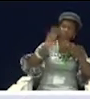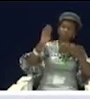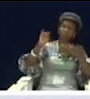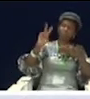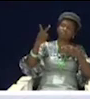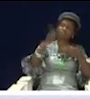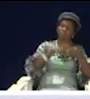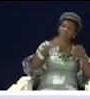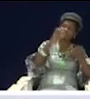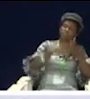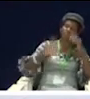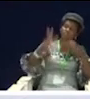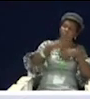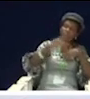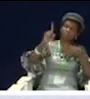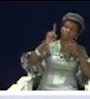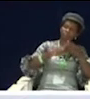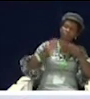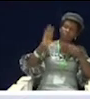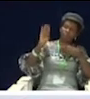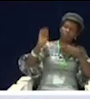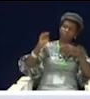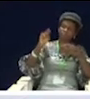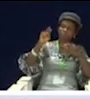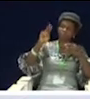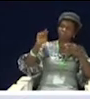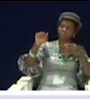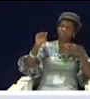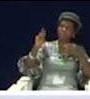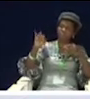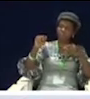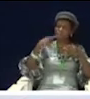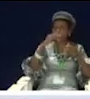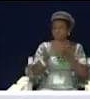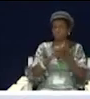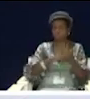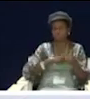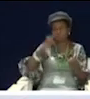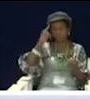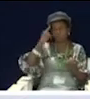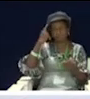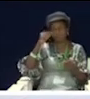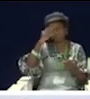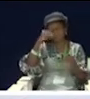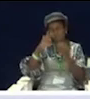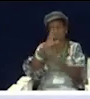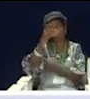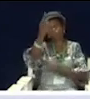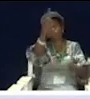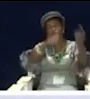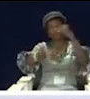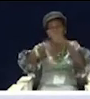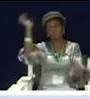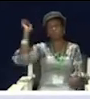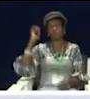Kings 5, 1 to 14, Naaman said, I thought the man of God will come out,